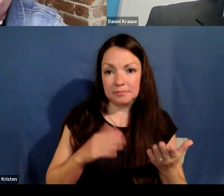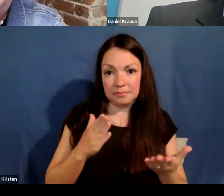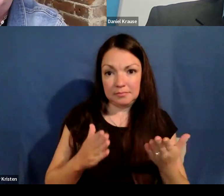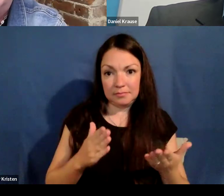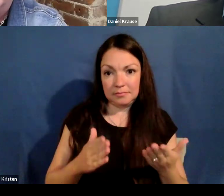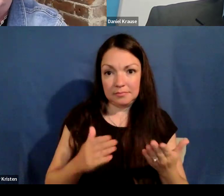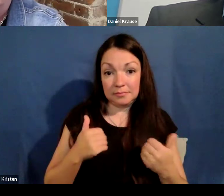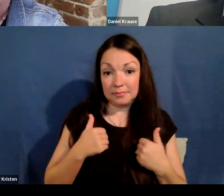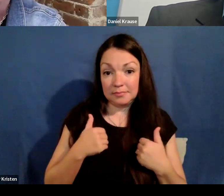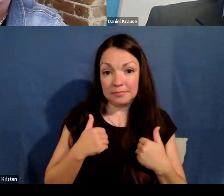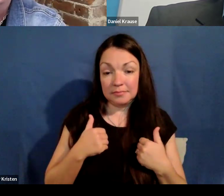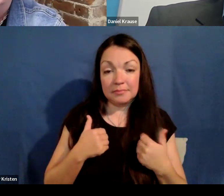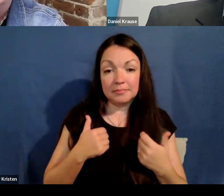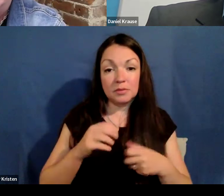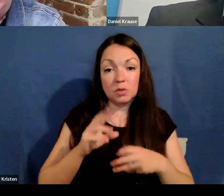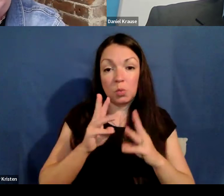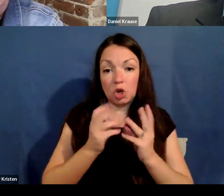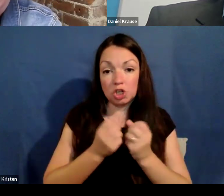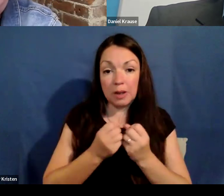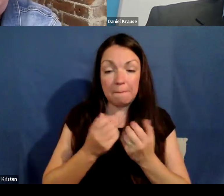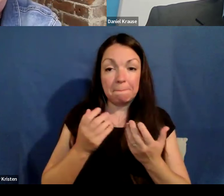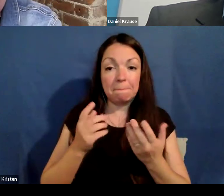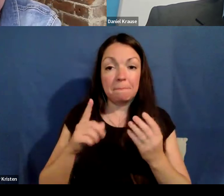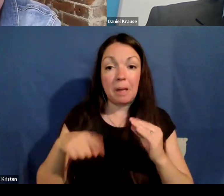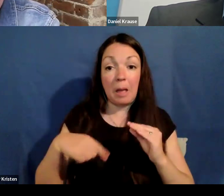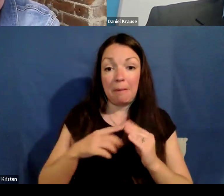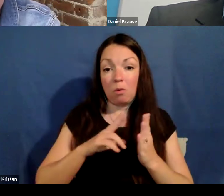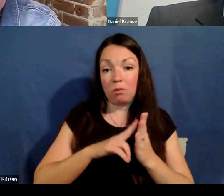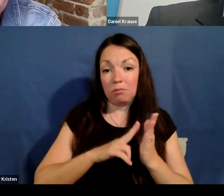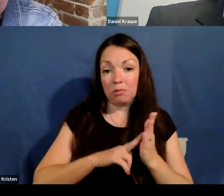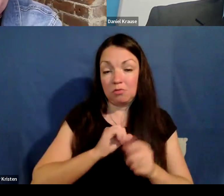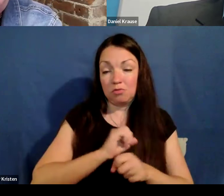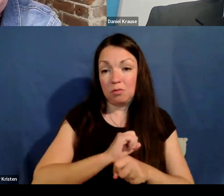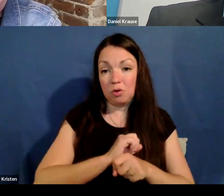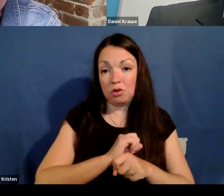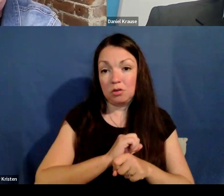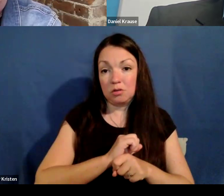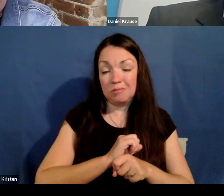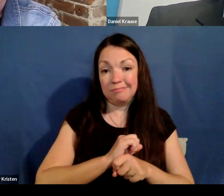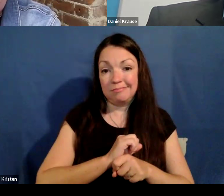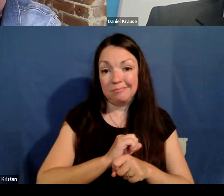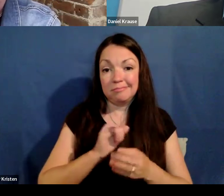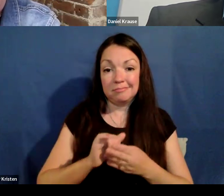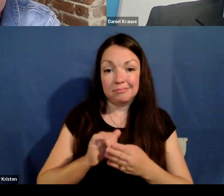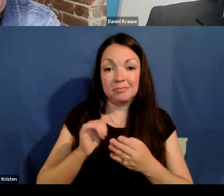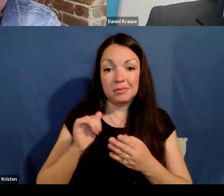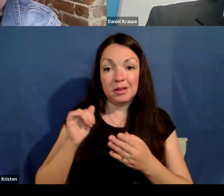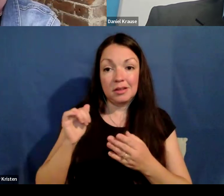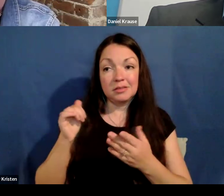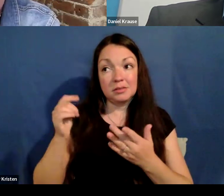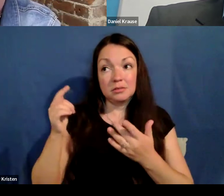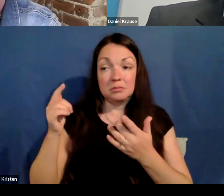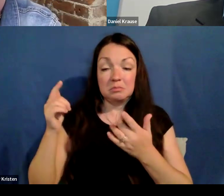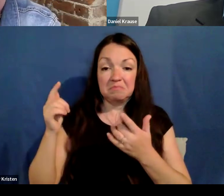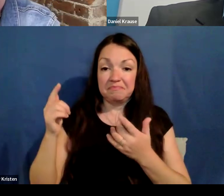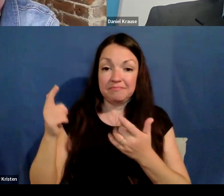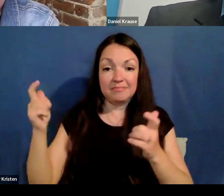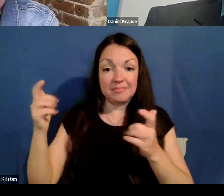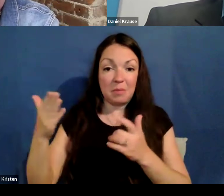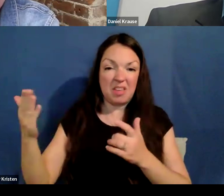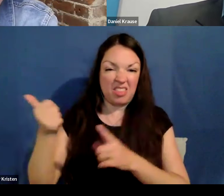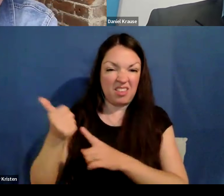workshops. Maybe some of the hosts can tell us on contract work, because that's a whole thing in itself, is setting up a good contract, making sure that you're